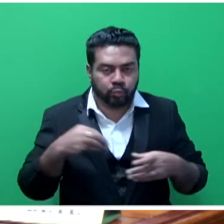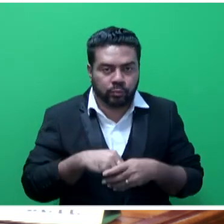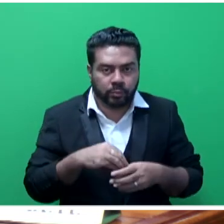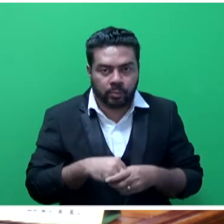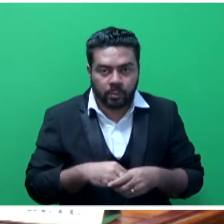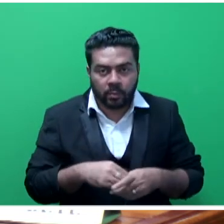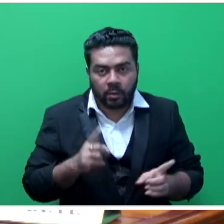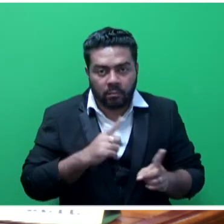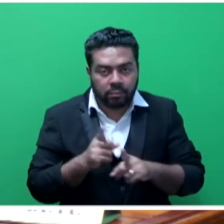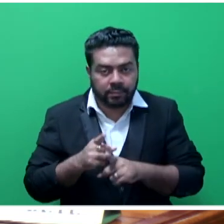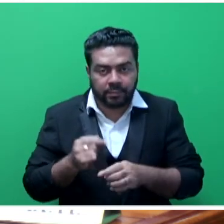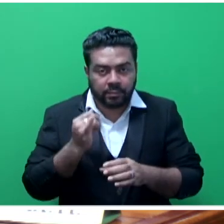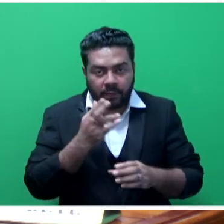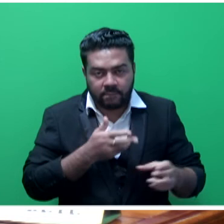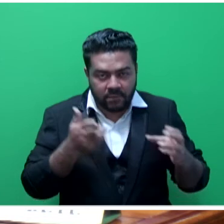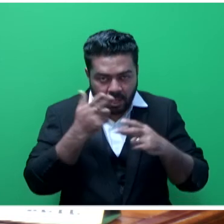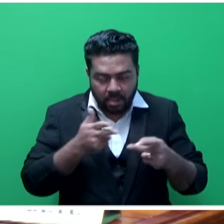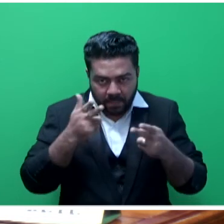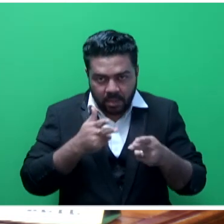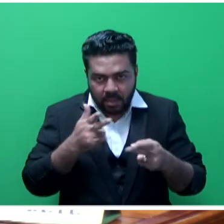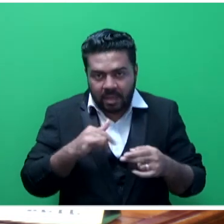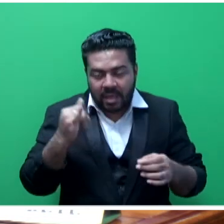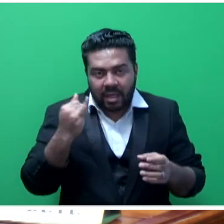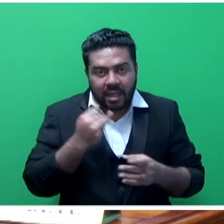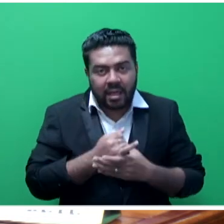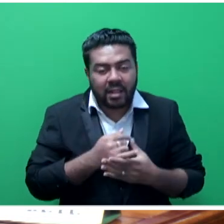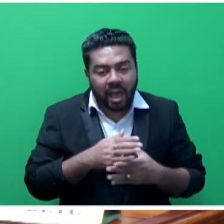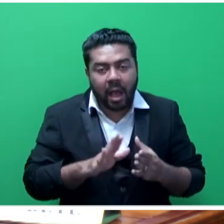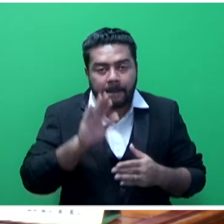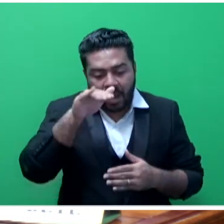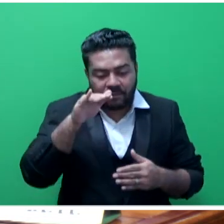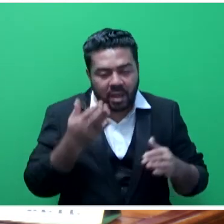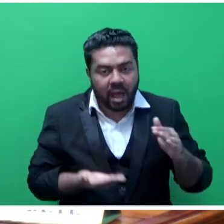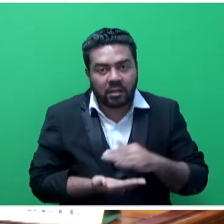water, filming illegal activities above and underwater,